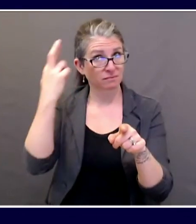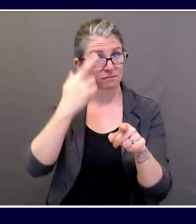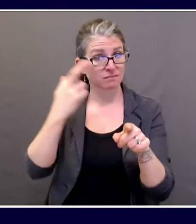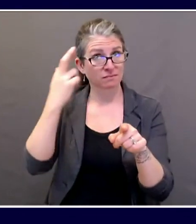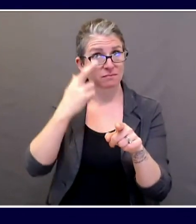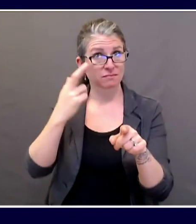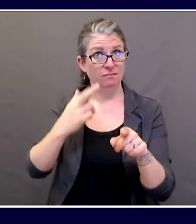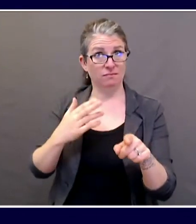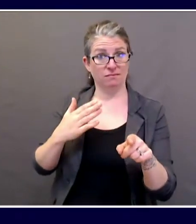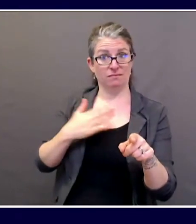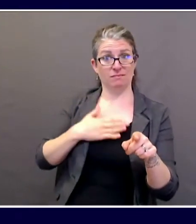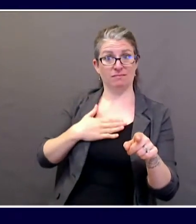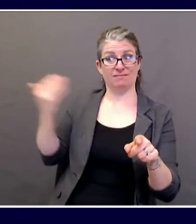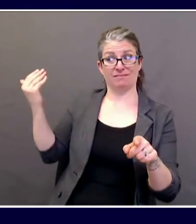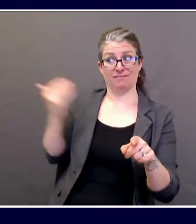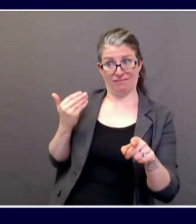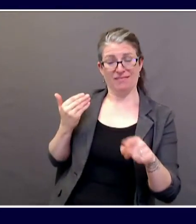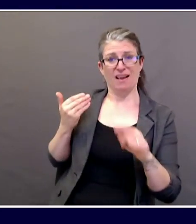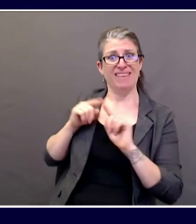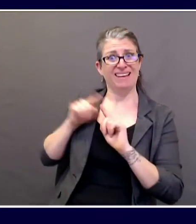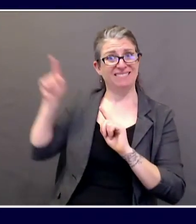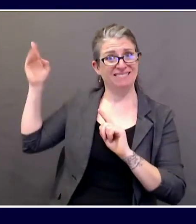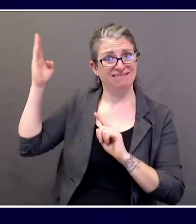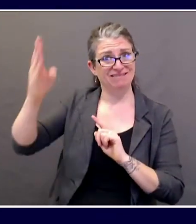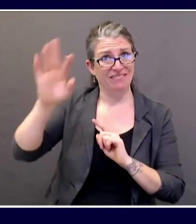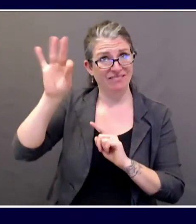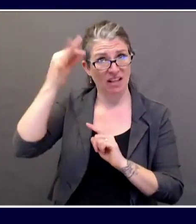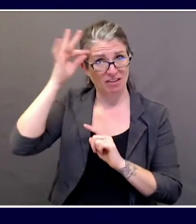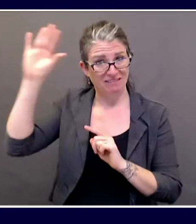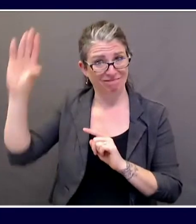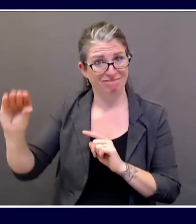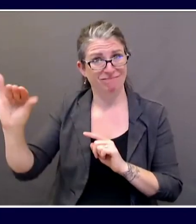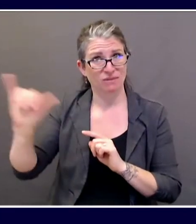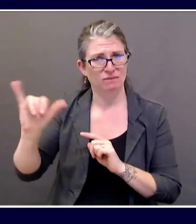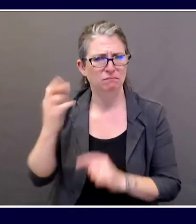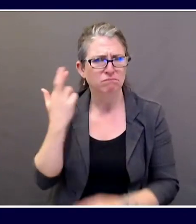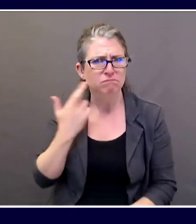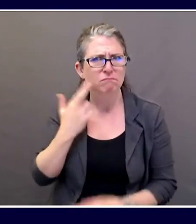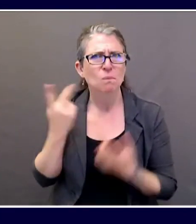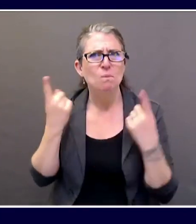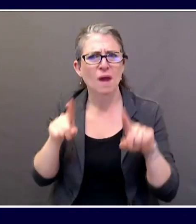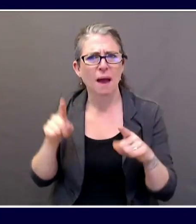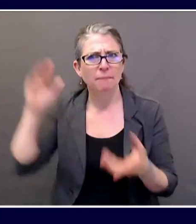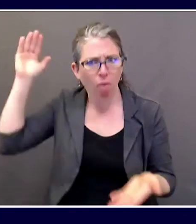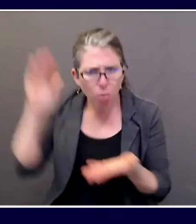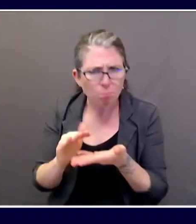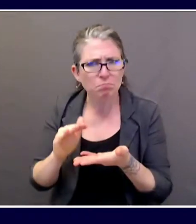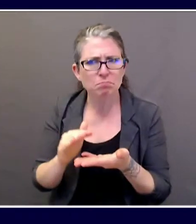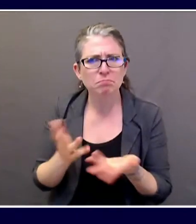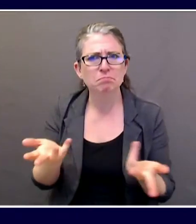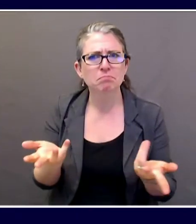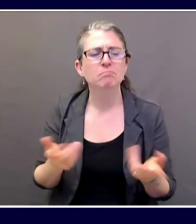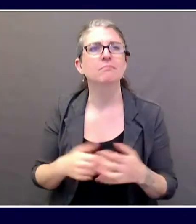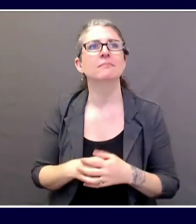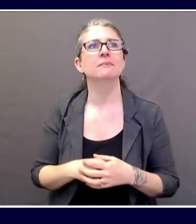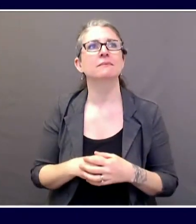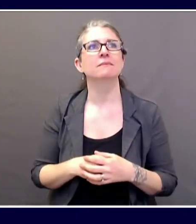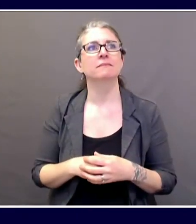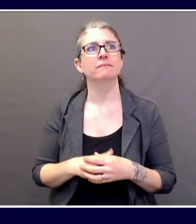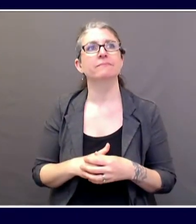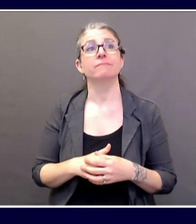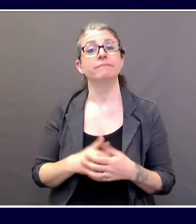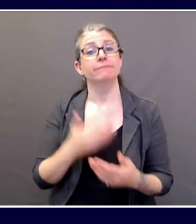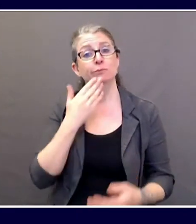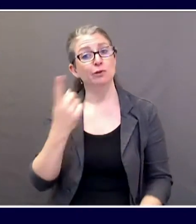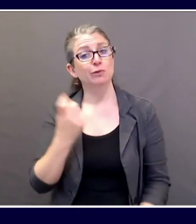wondering, do you know why that is? What's causing the downturn in supply? Joe, it's a great question. I myself have posed